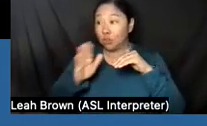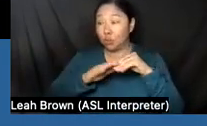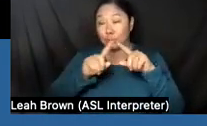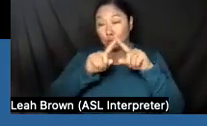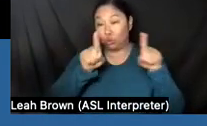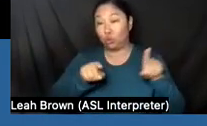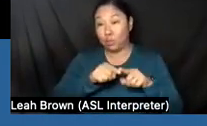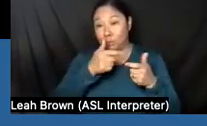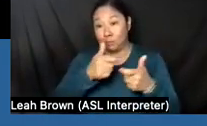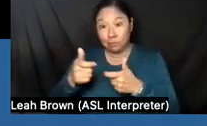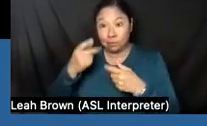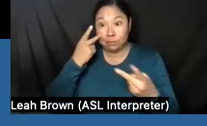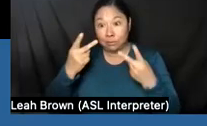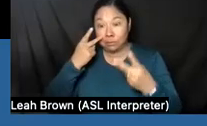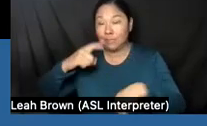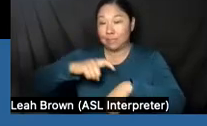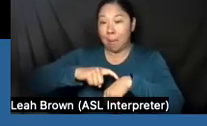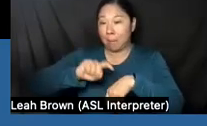Yes. So it's a challenge. Yes.